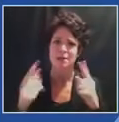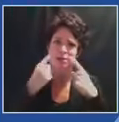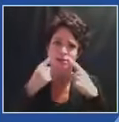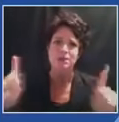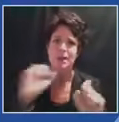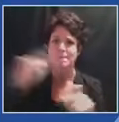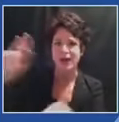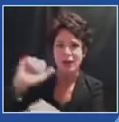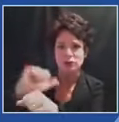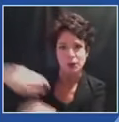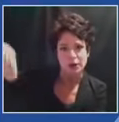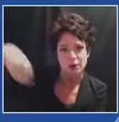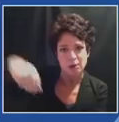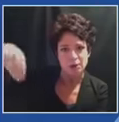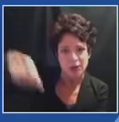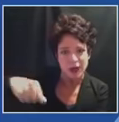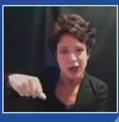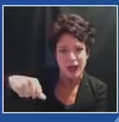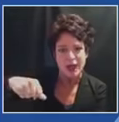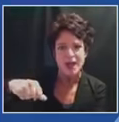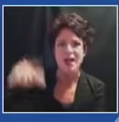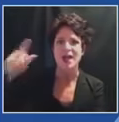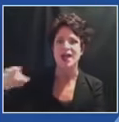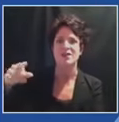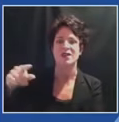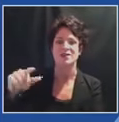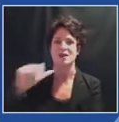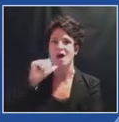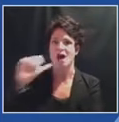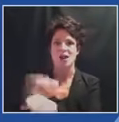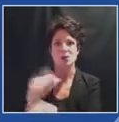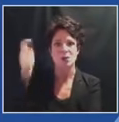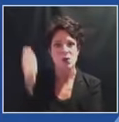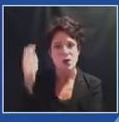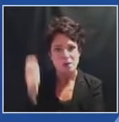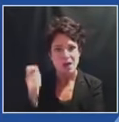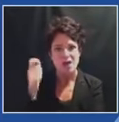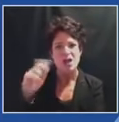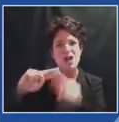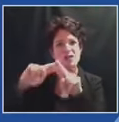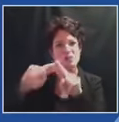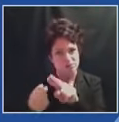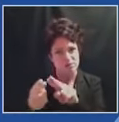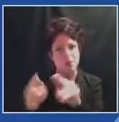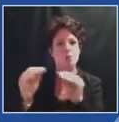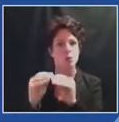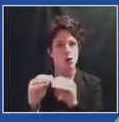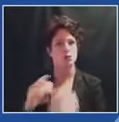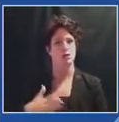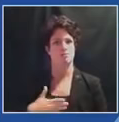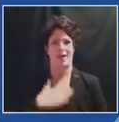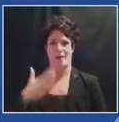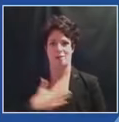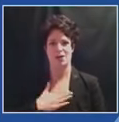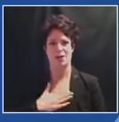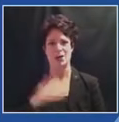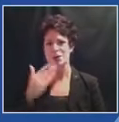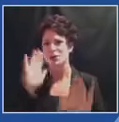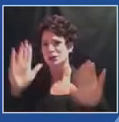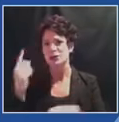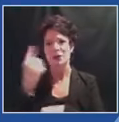payrolls, and this historic unemployment we still face has at least come down a bit more. This is a good day for every